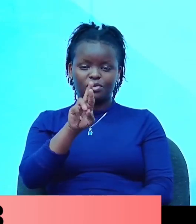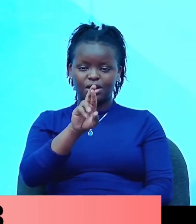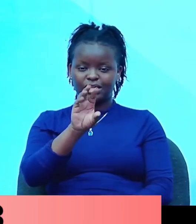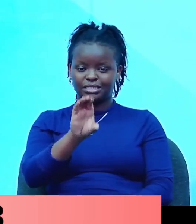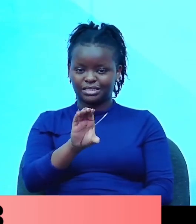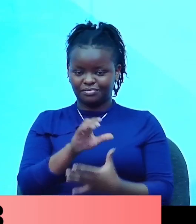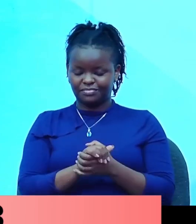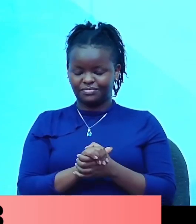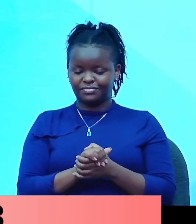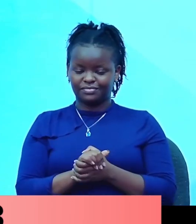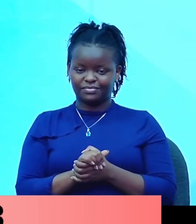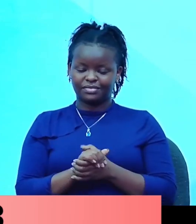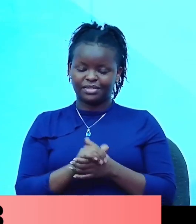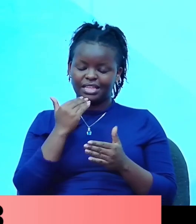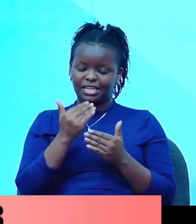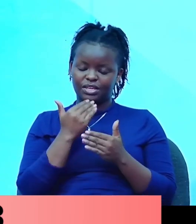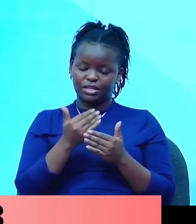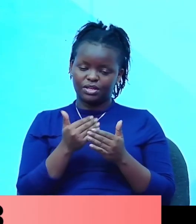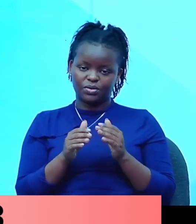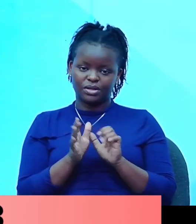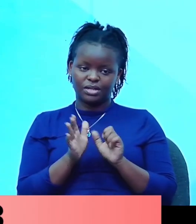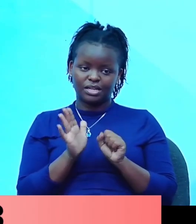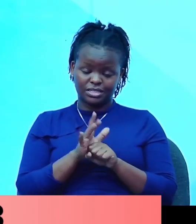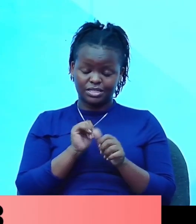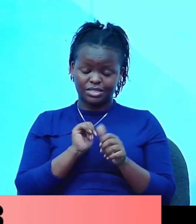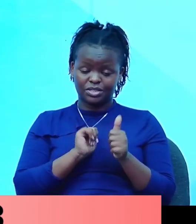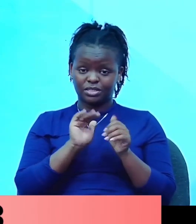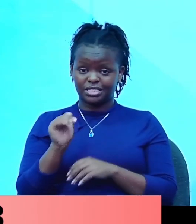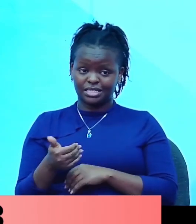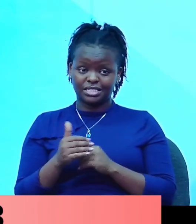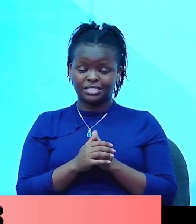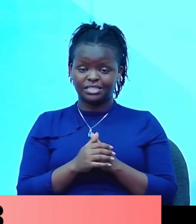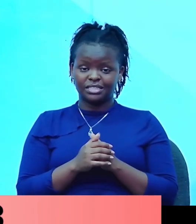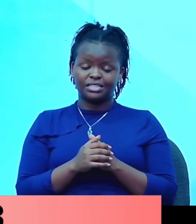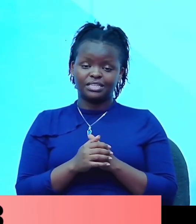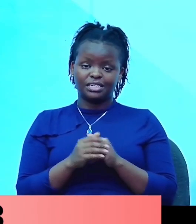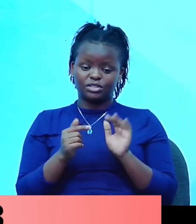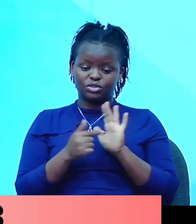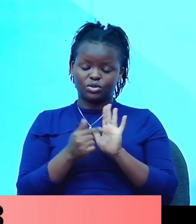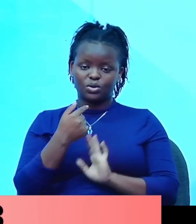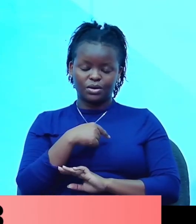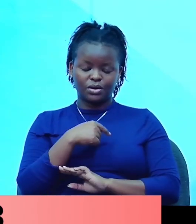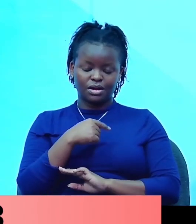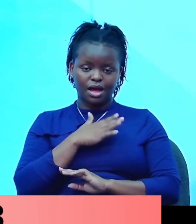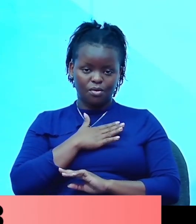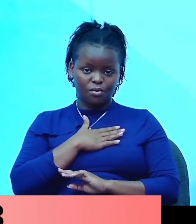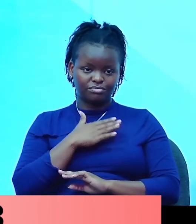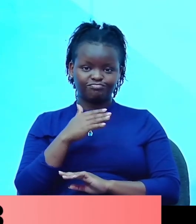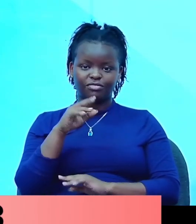Tupatane WRC. Asante sana. Thank you so much. It's been Sport City. Once again, make sure to catch up with the program on Monday evening. My colleagues Felix